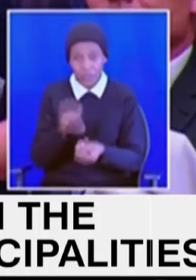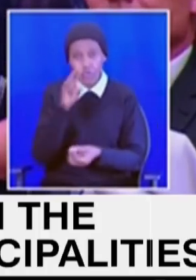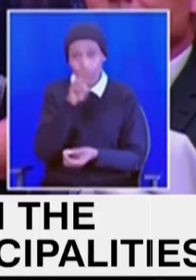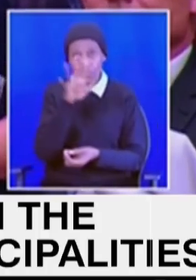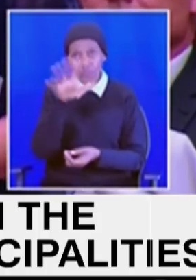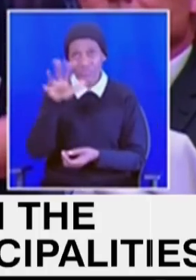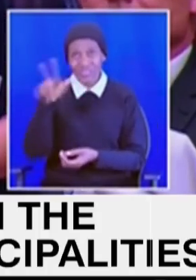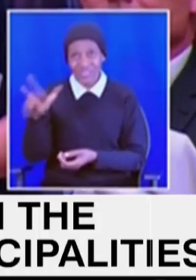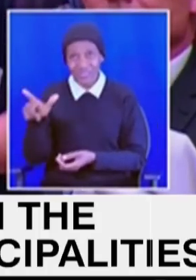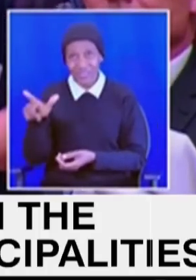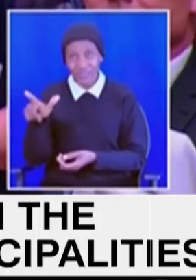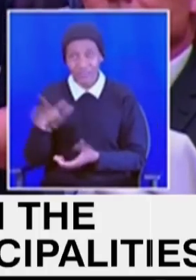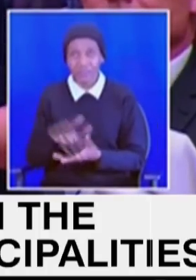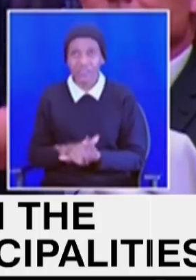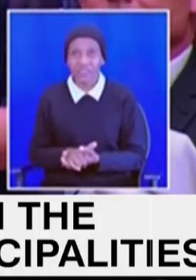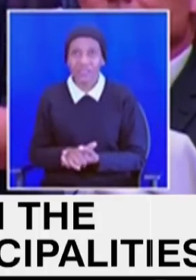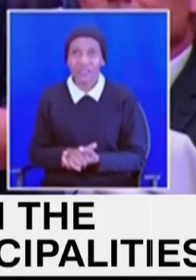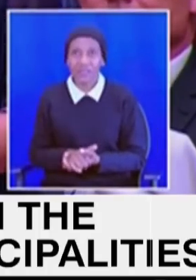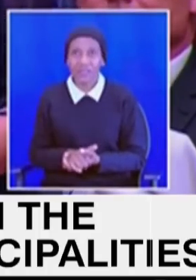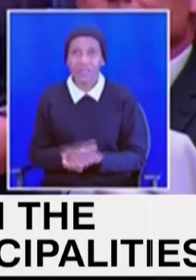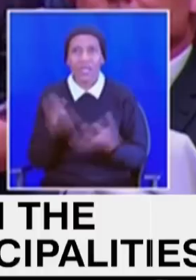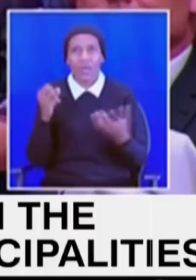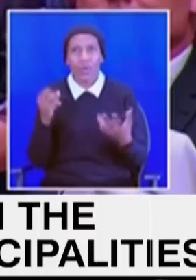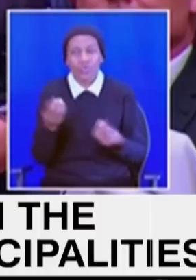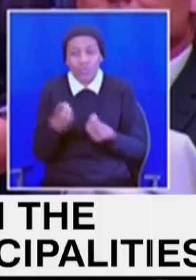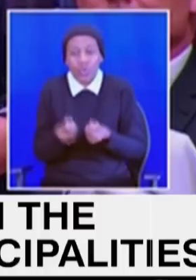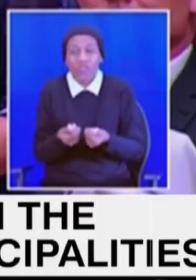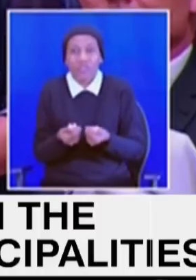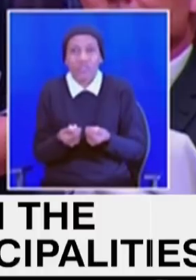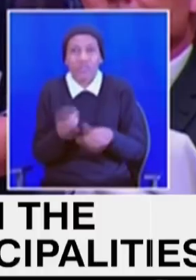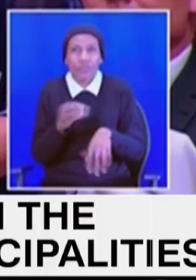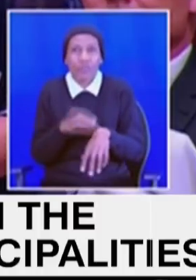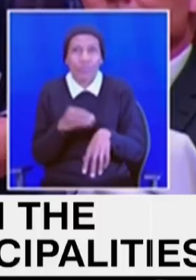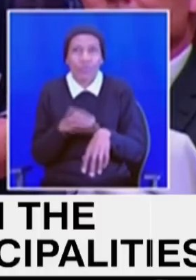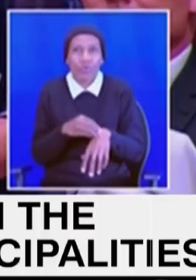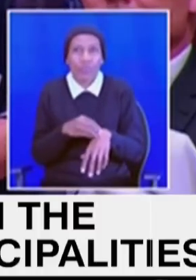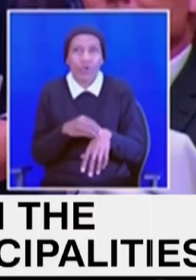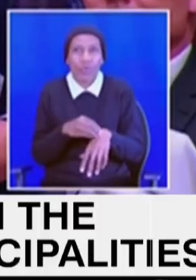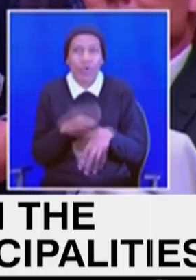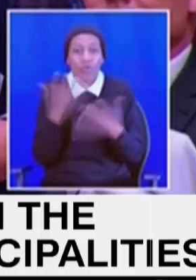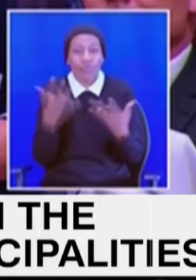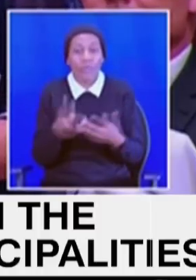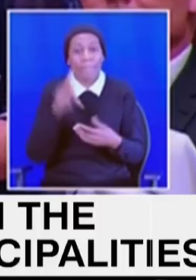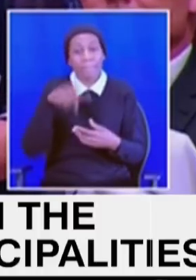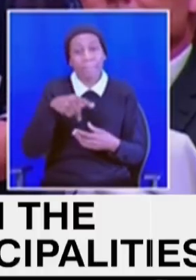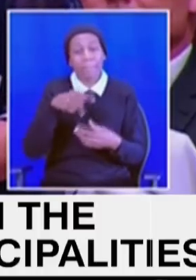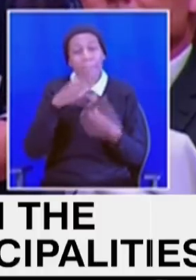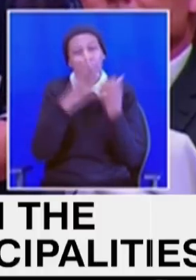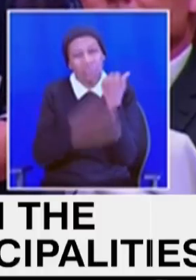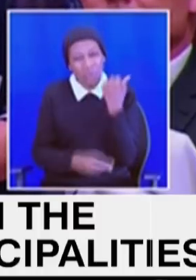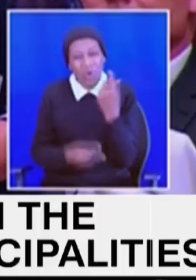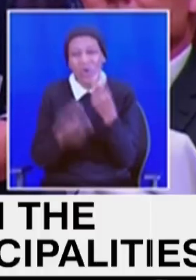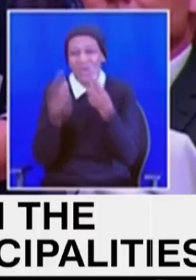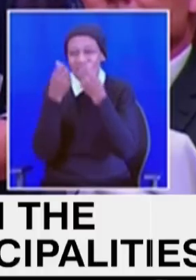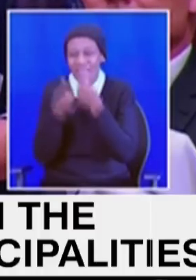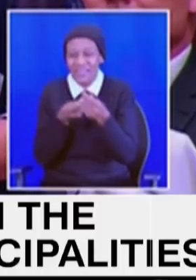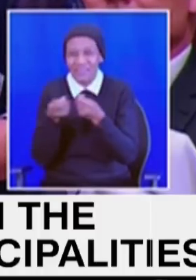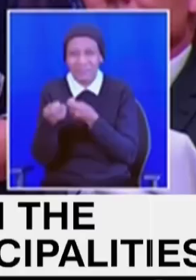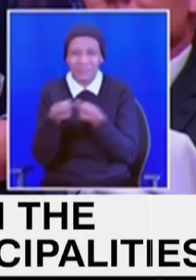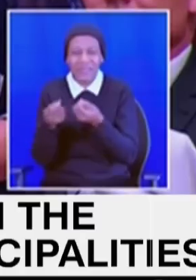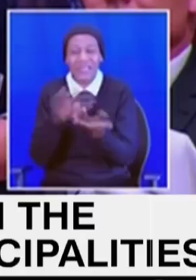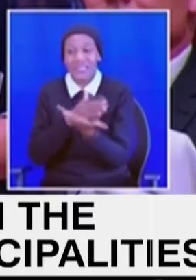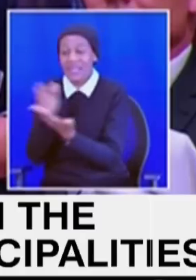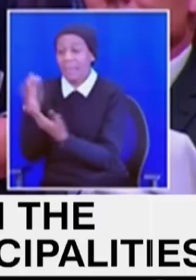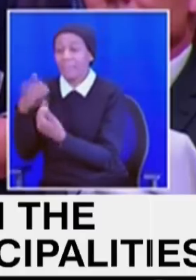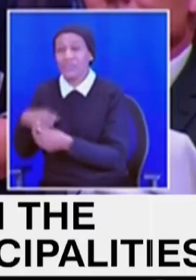not almost. In order to address the problem of poor financial management in financially distressed